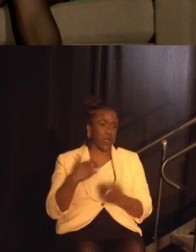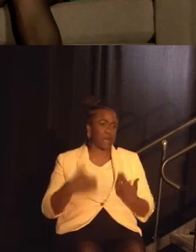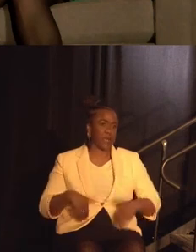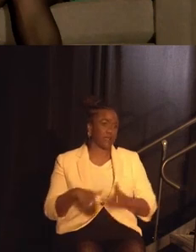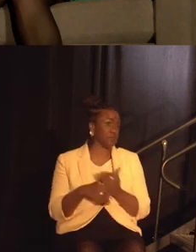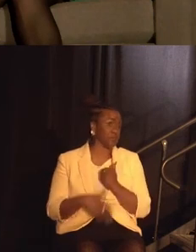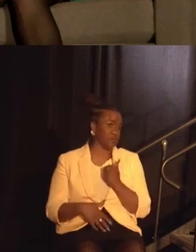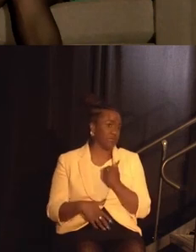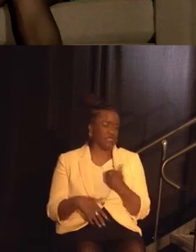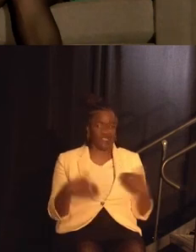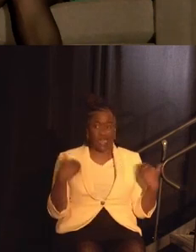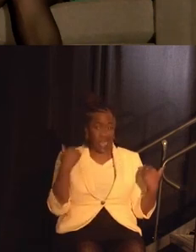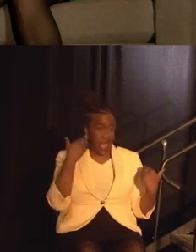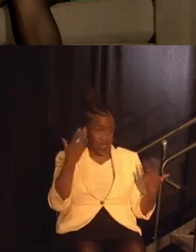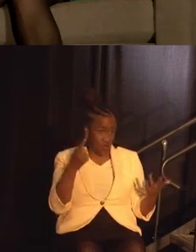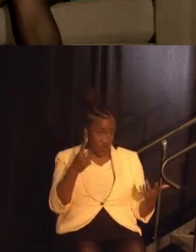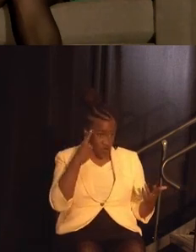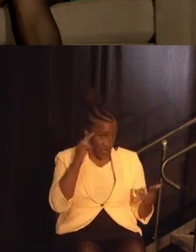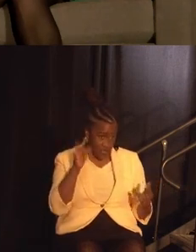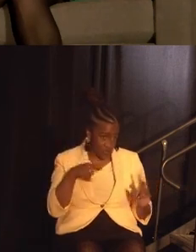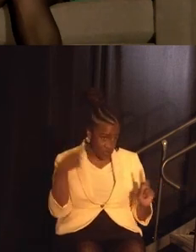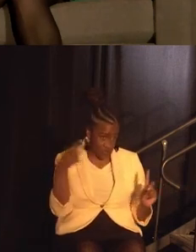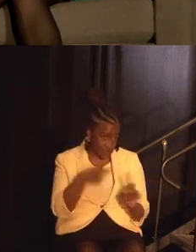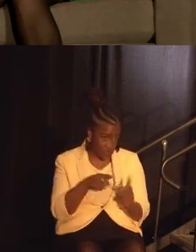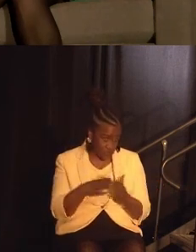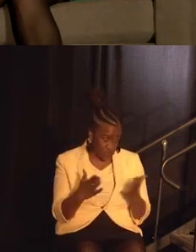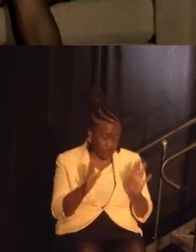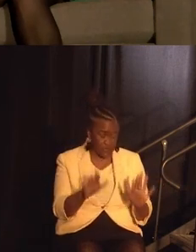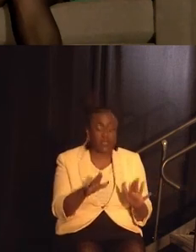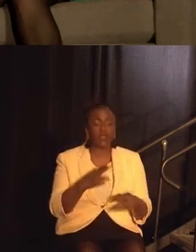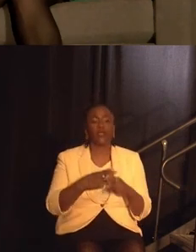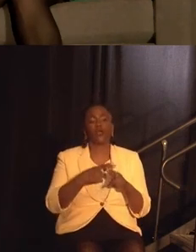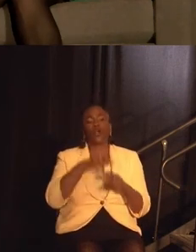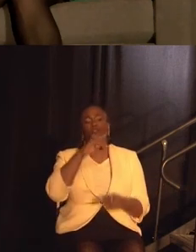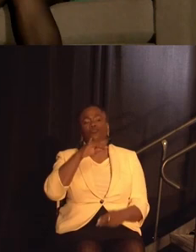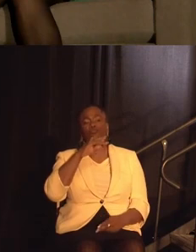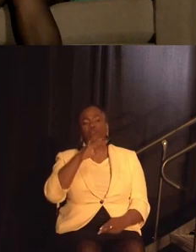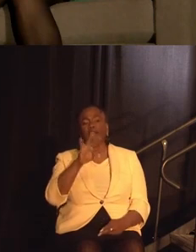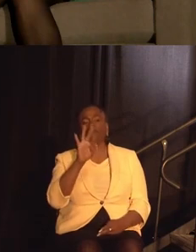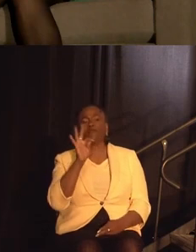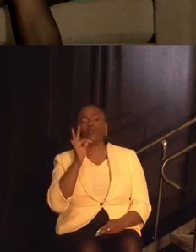is where I was gonna go when I was opening this. Okay, it's called Dragon Fruit.